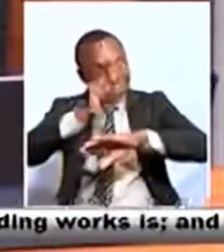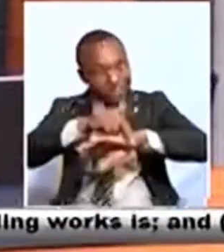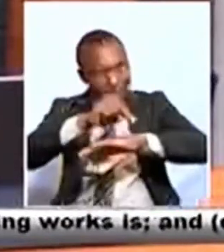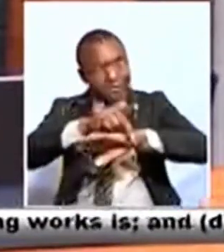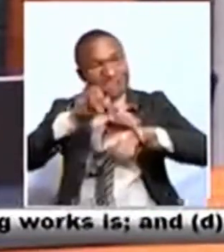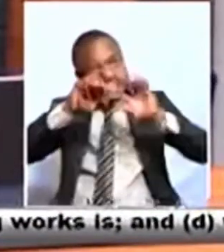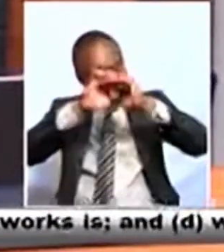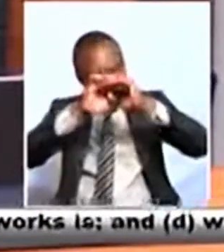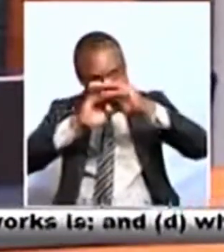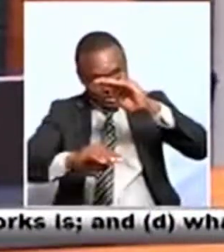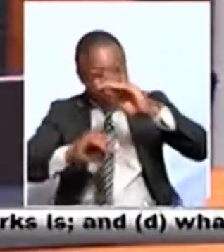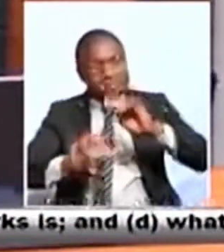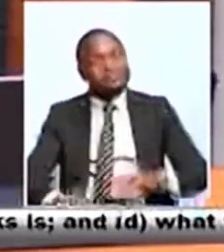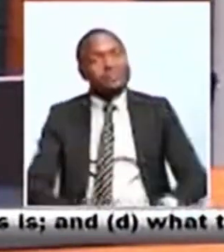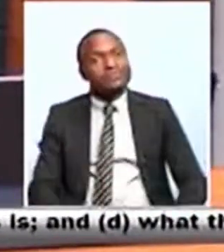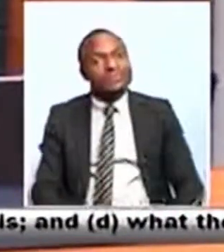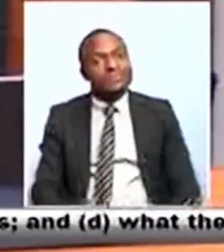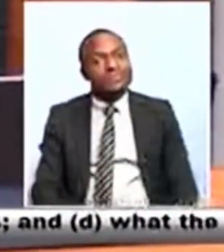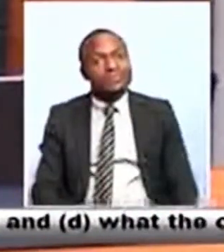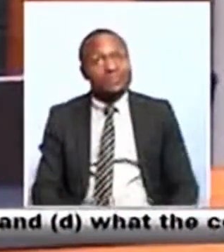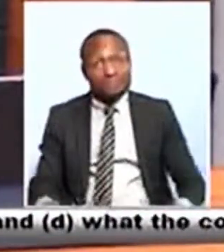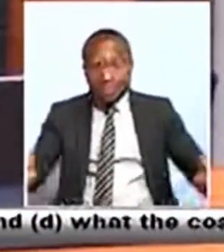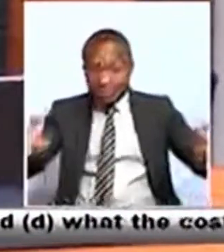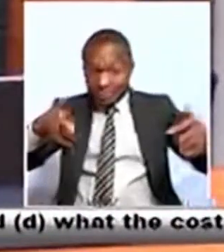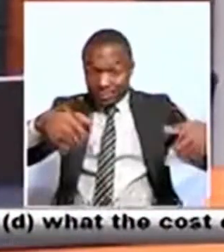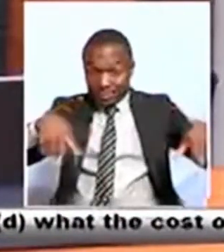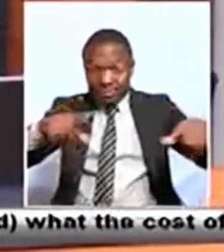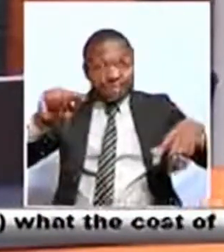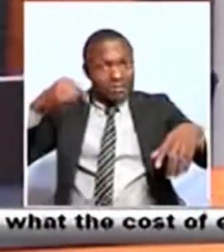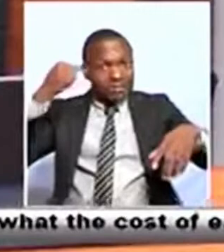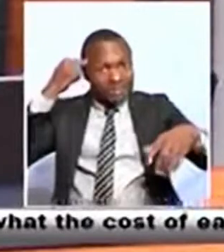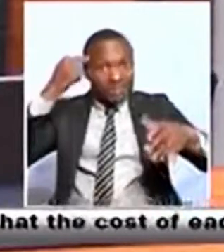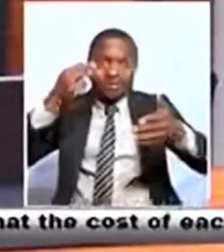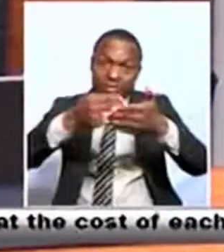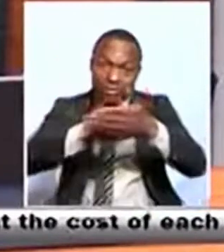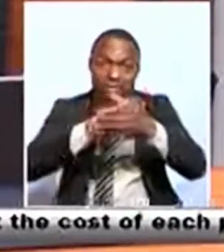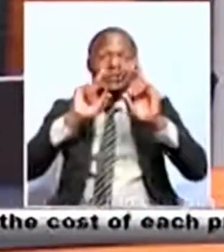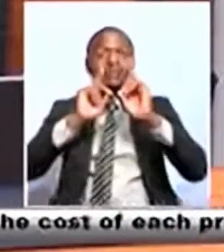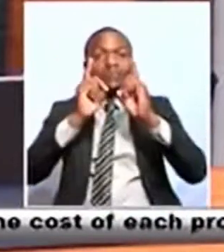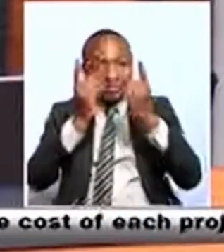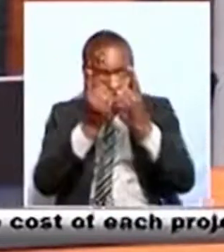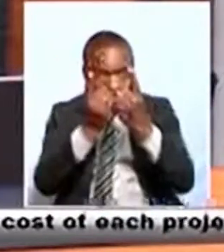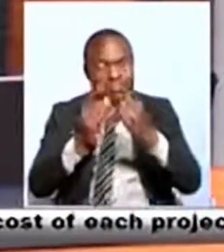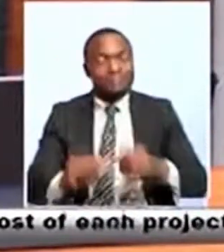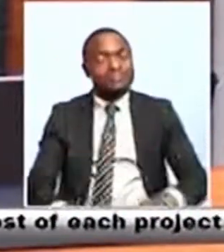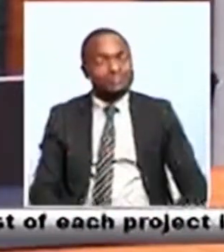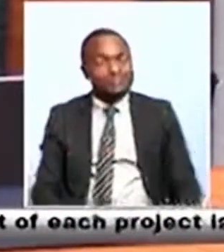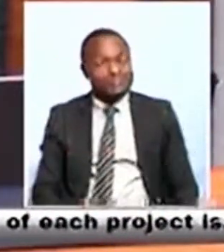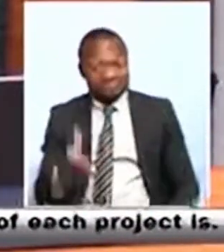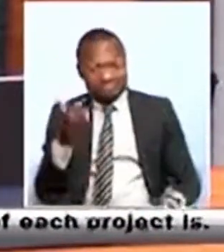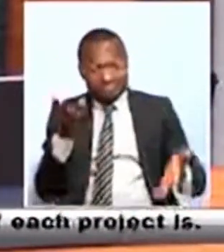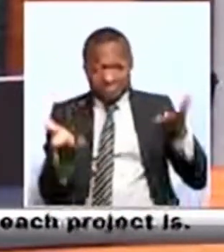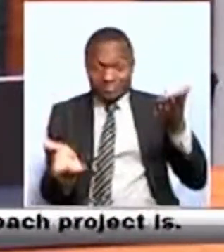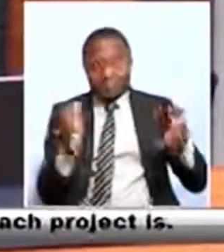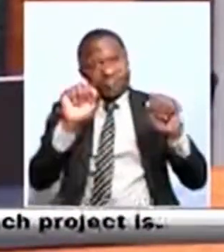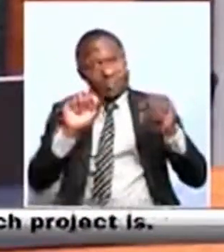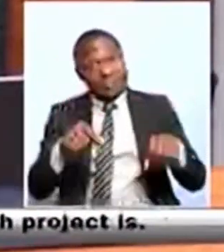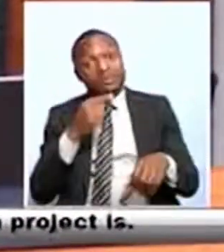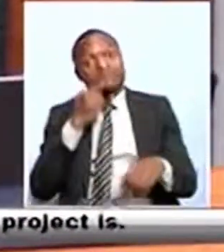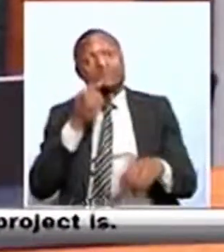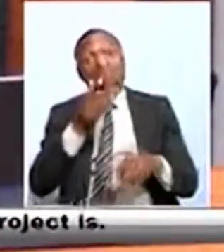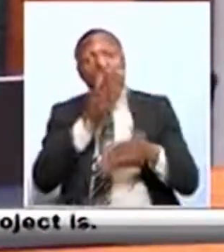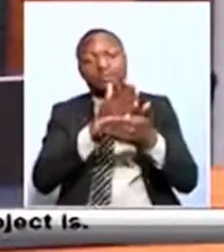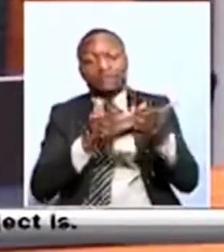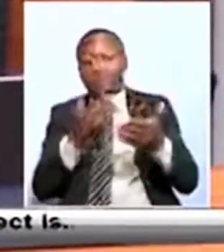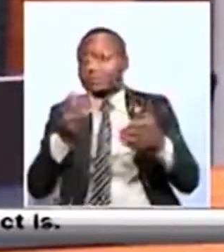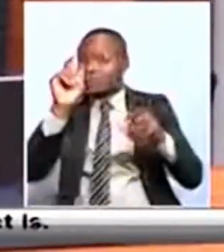the, is it the local government, the new districts? So maybe you can say something. Of course, you